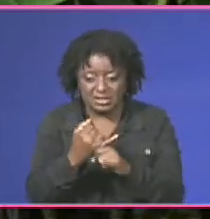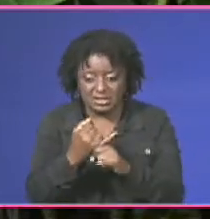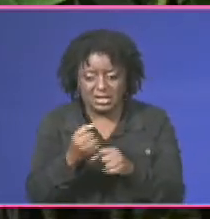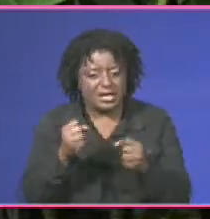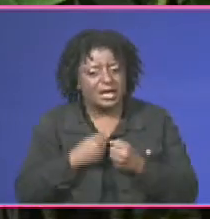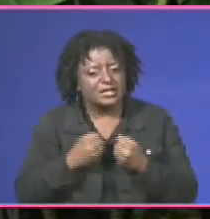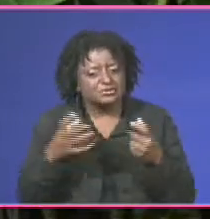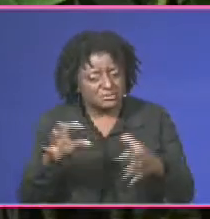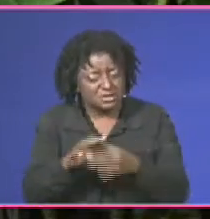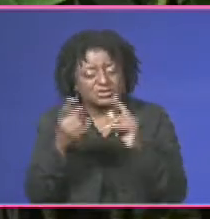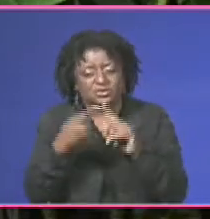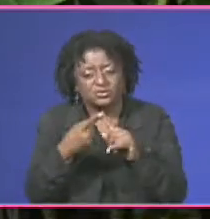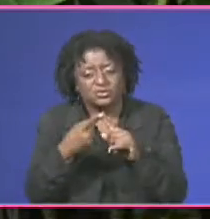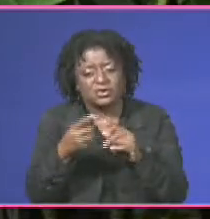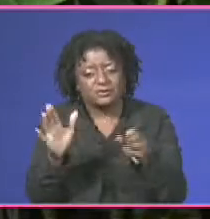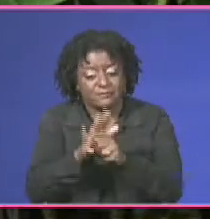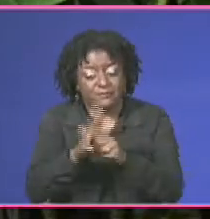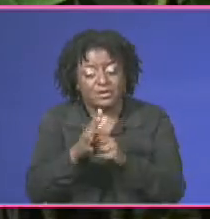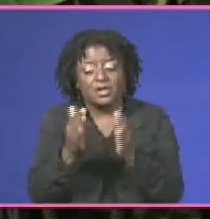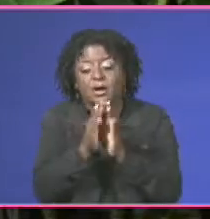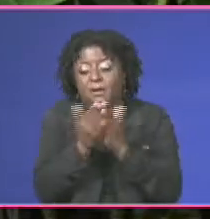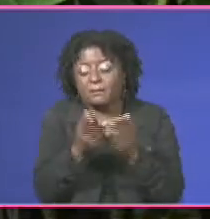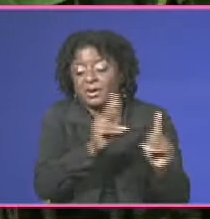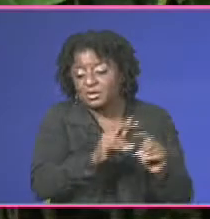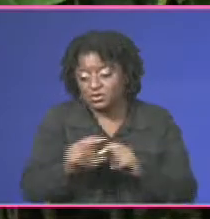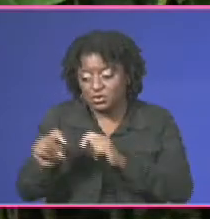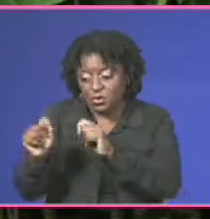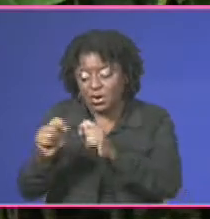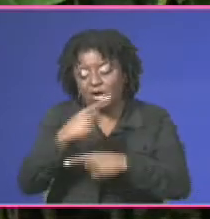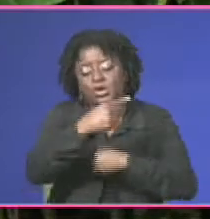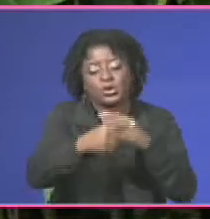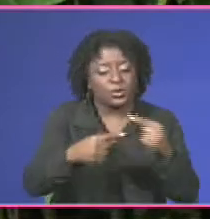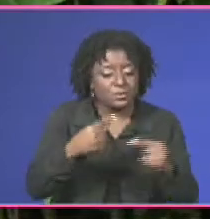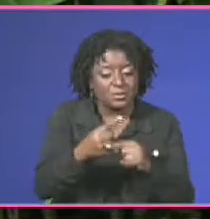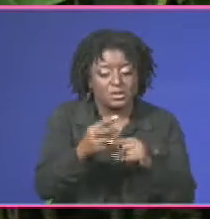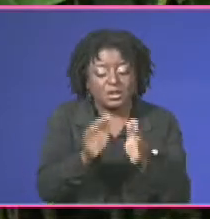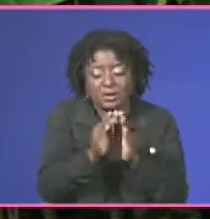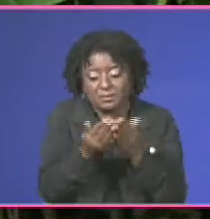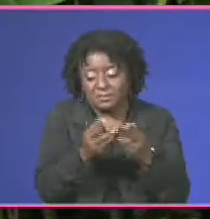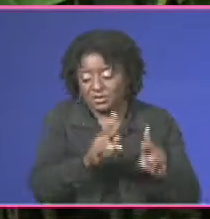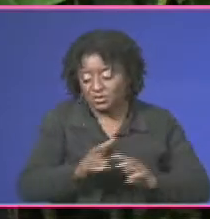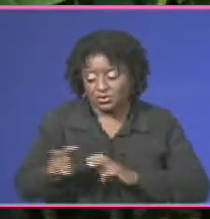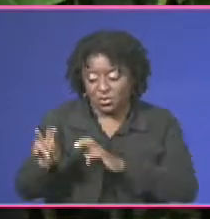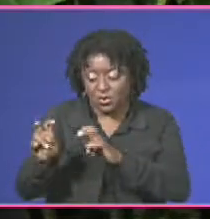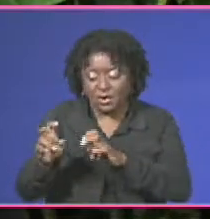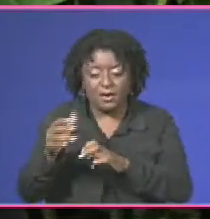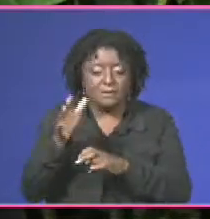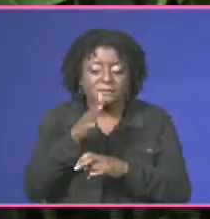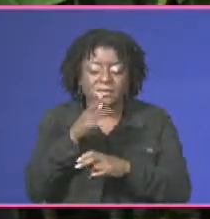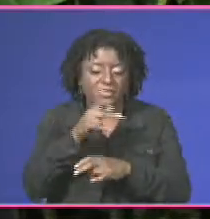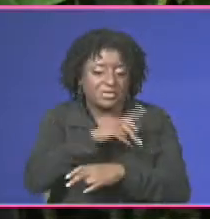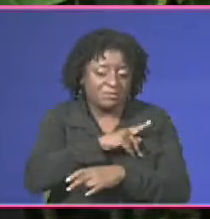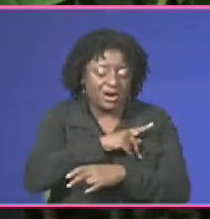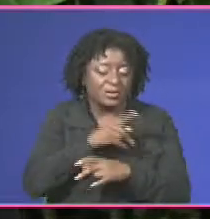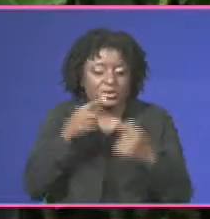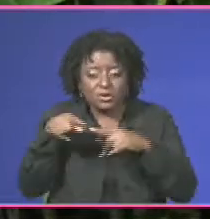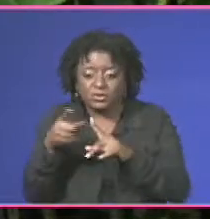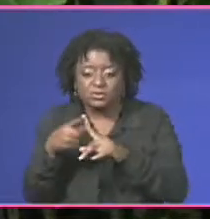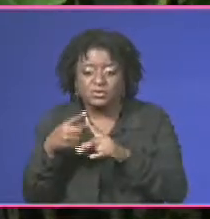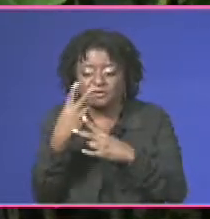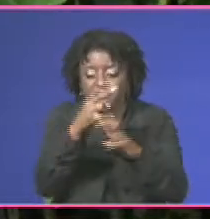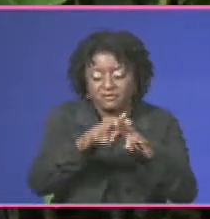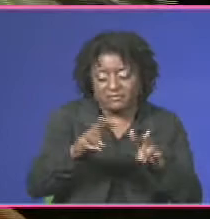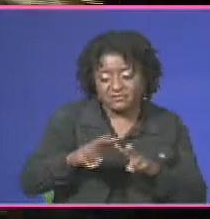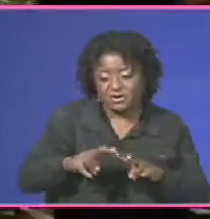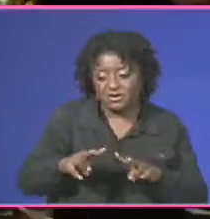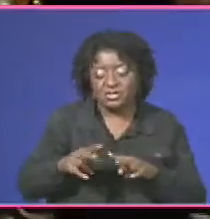has to do with a full book tour, a full global book tour, whereas Mother Pratt would also be at various universities,